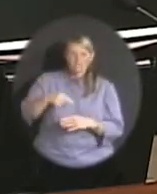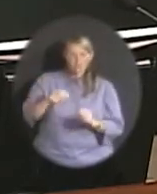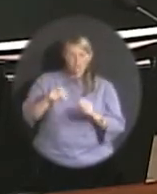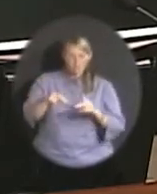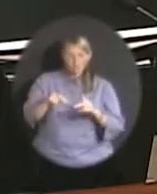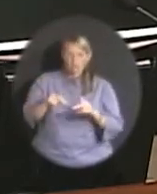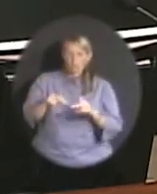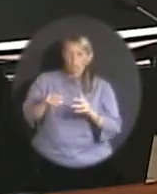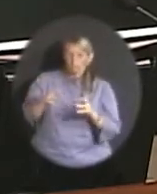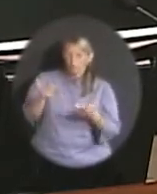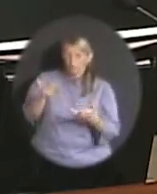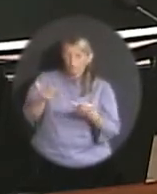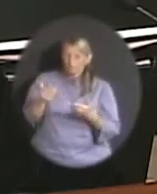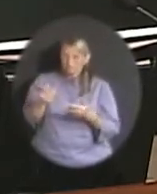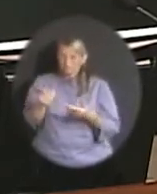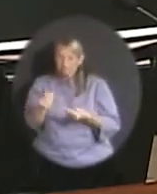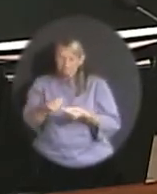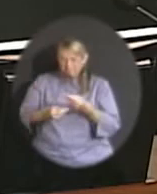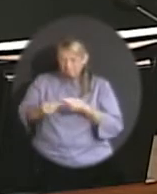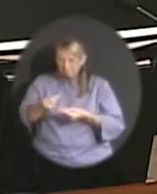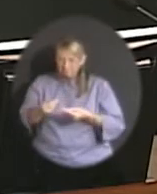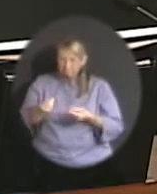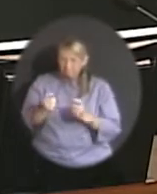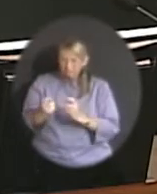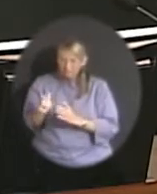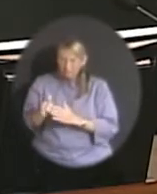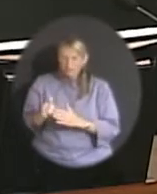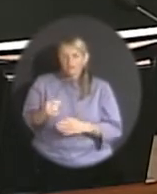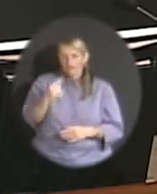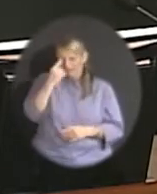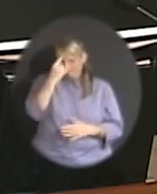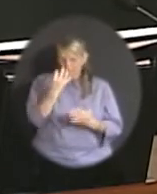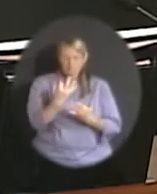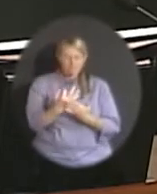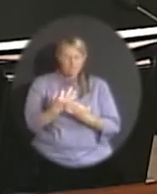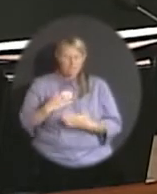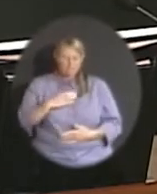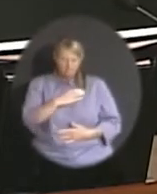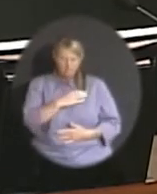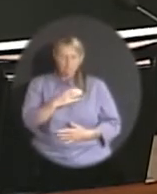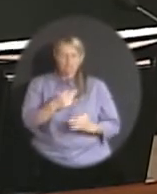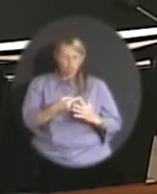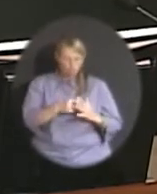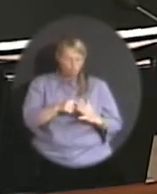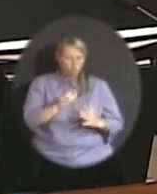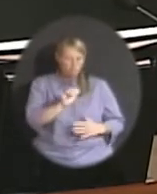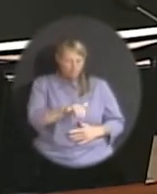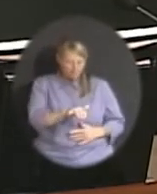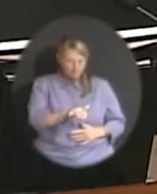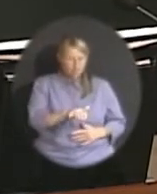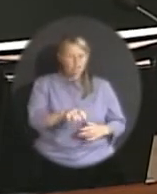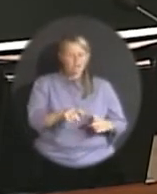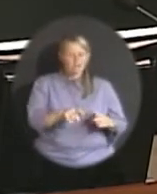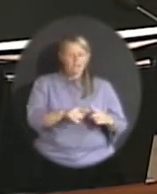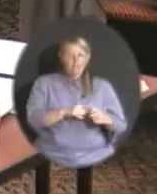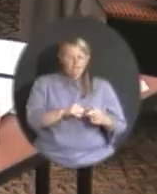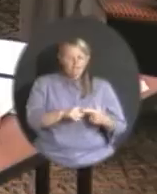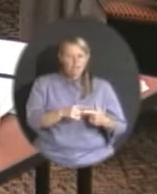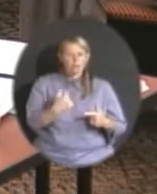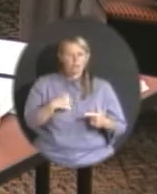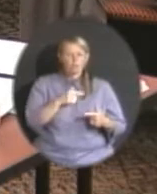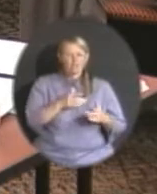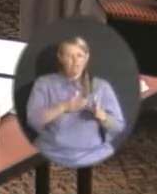point? I would say the Finance Committee would be a great starting point, and we were gearing up to discuss that